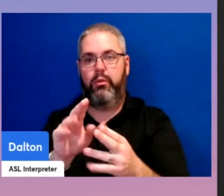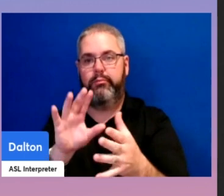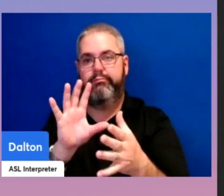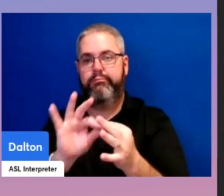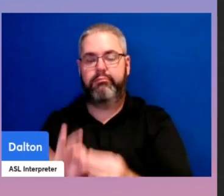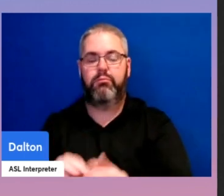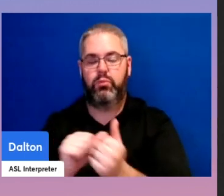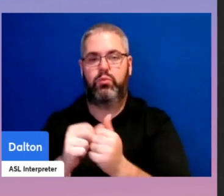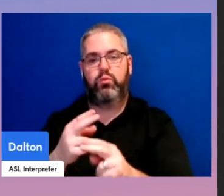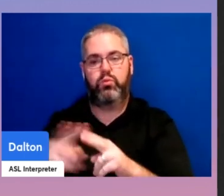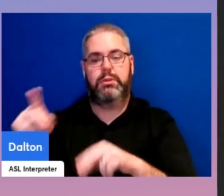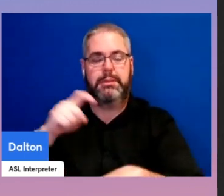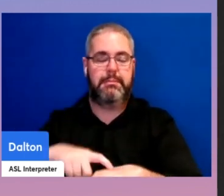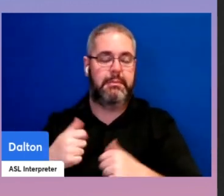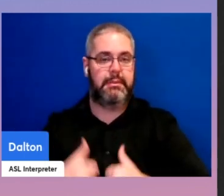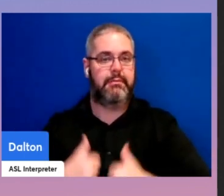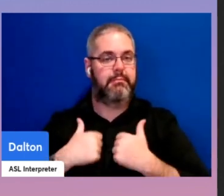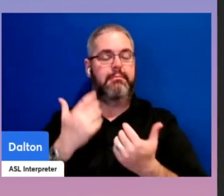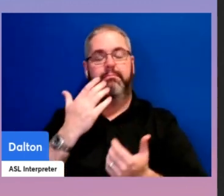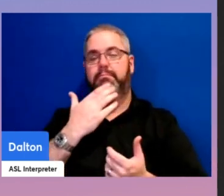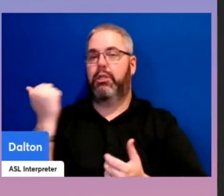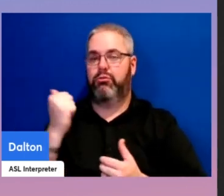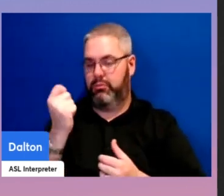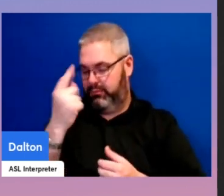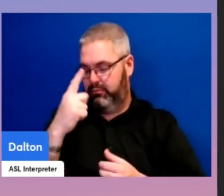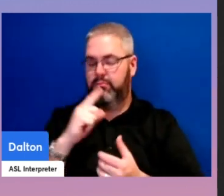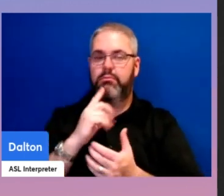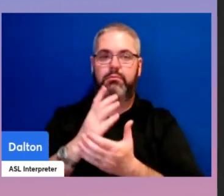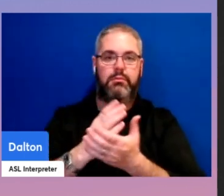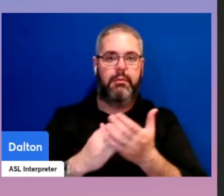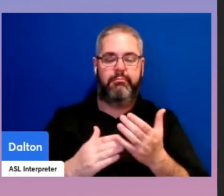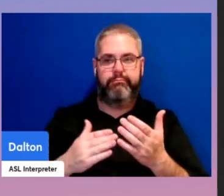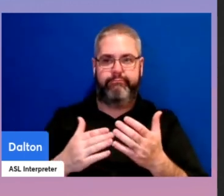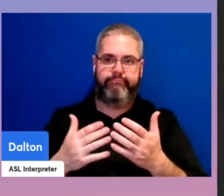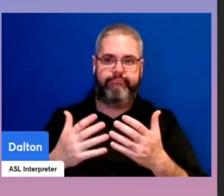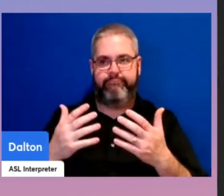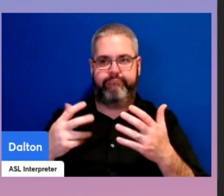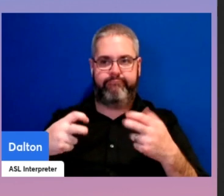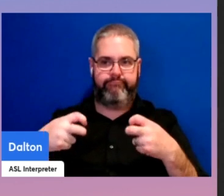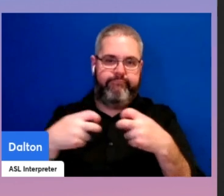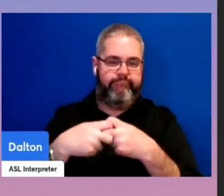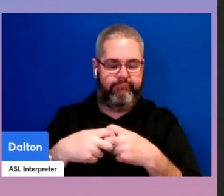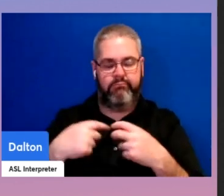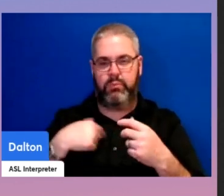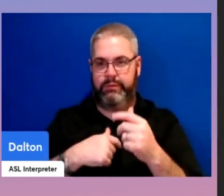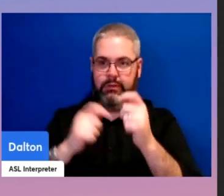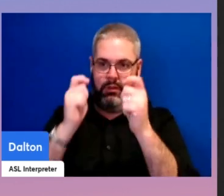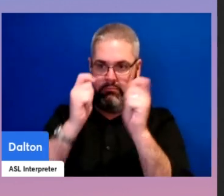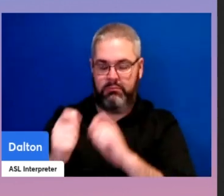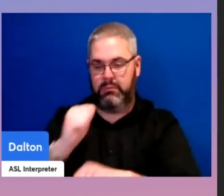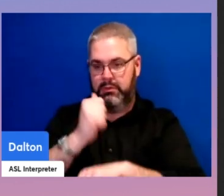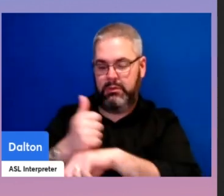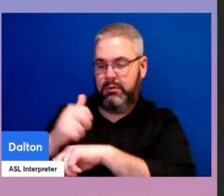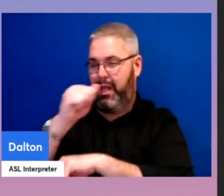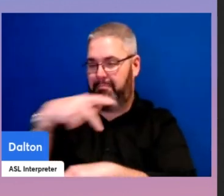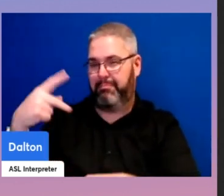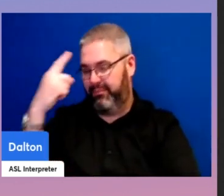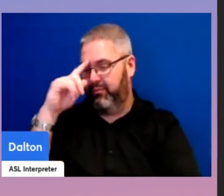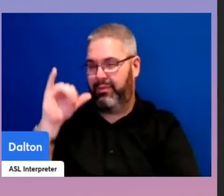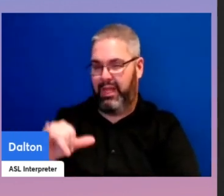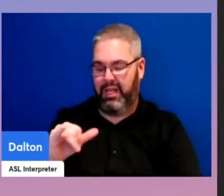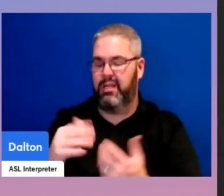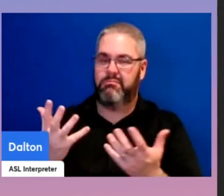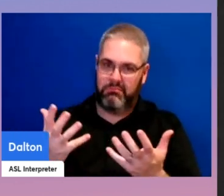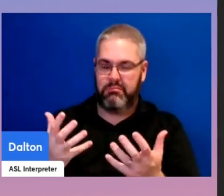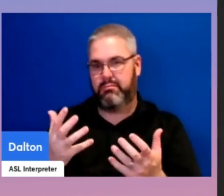to live is a better procedure. However, I understand there's a lot of implications when it comes to refactoring applications to do that. Just